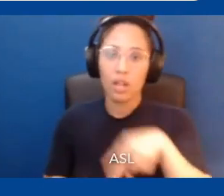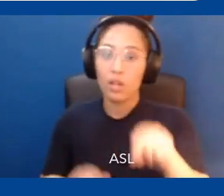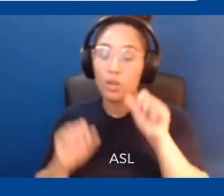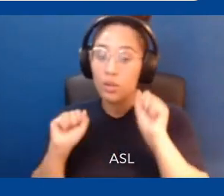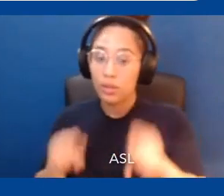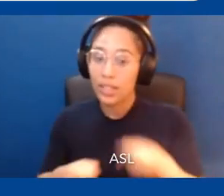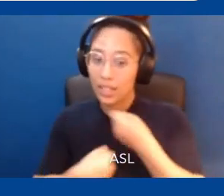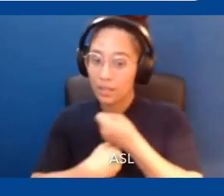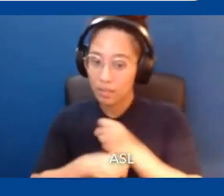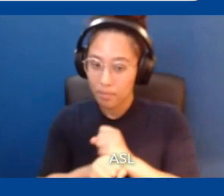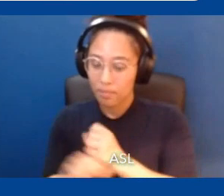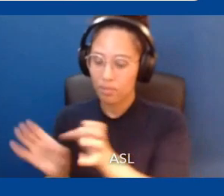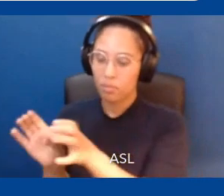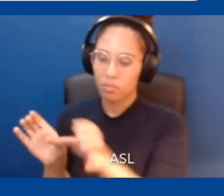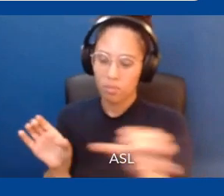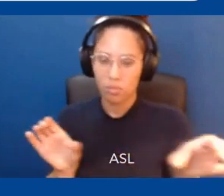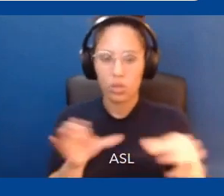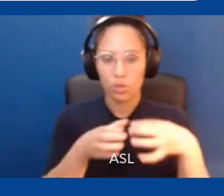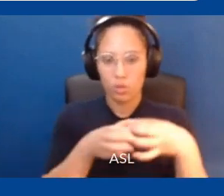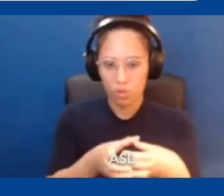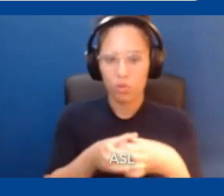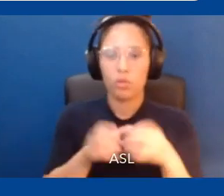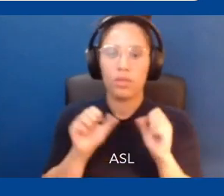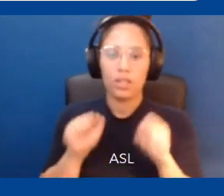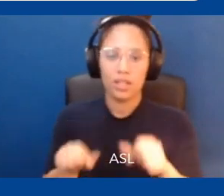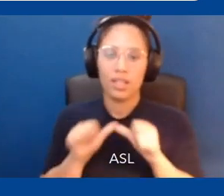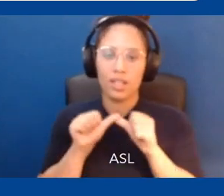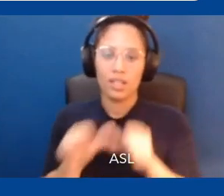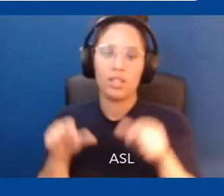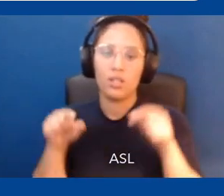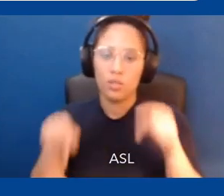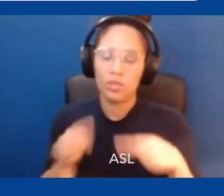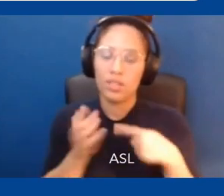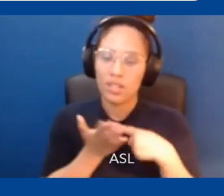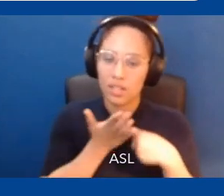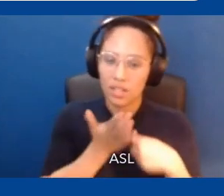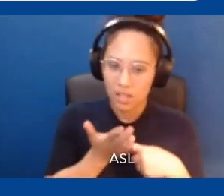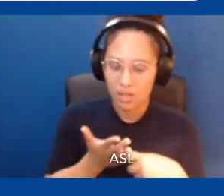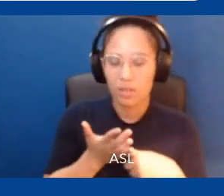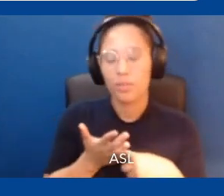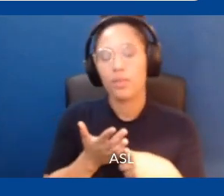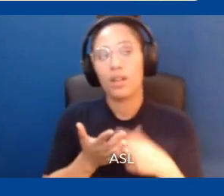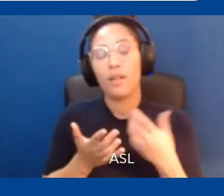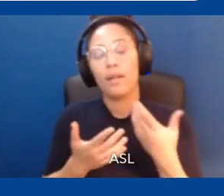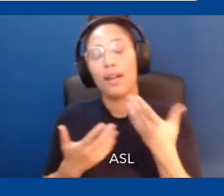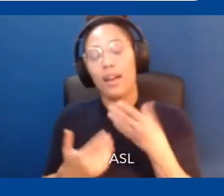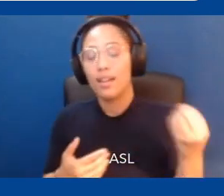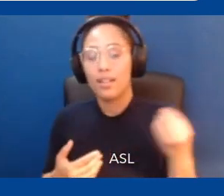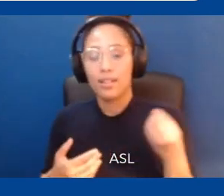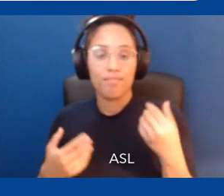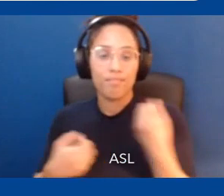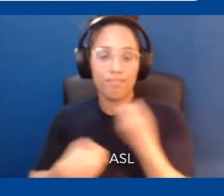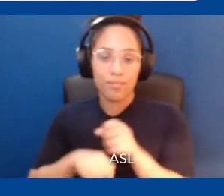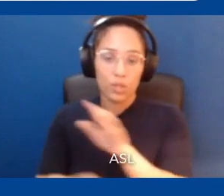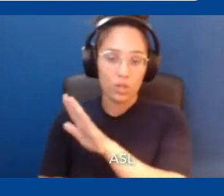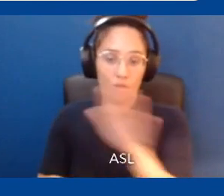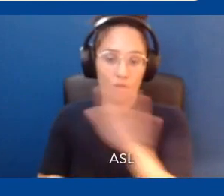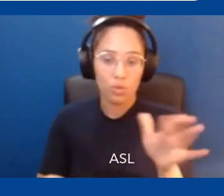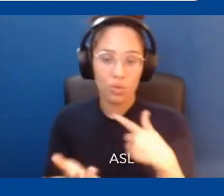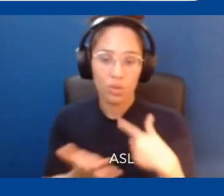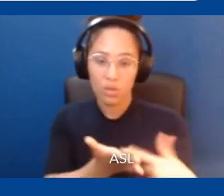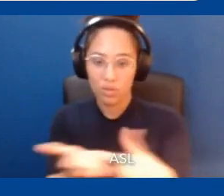you're interested in continuing this conversation and creating your own conversation around the archive or in working within